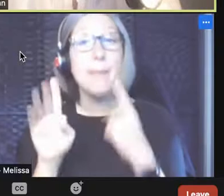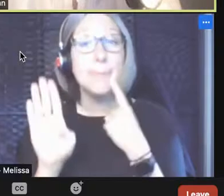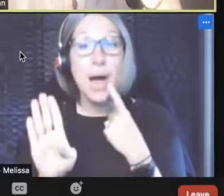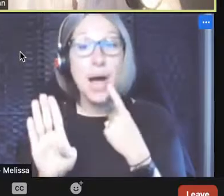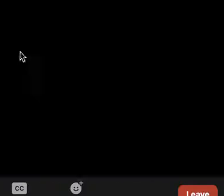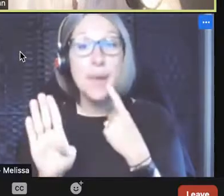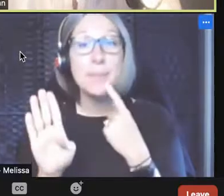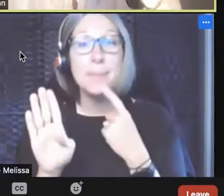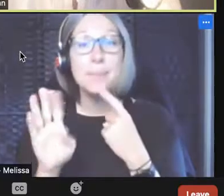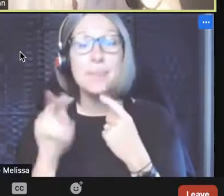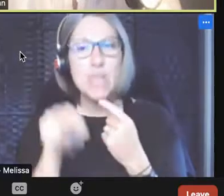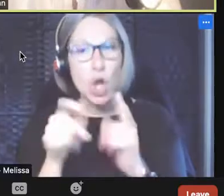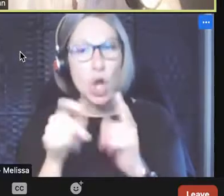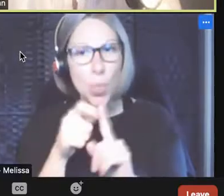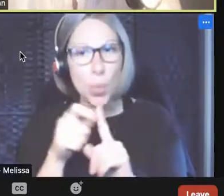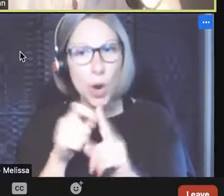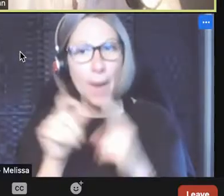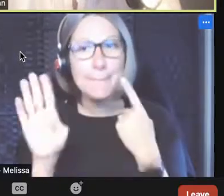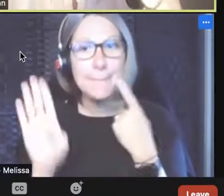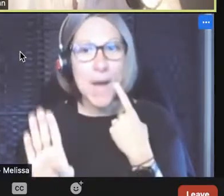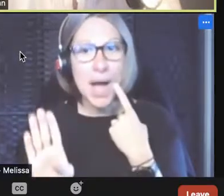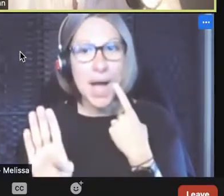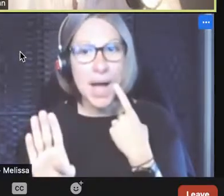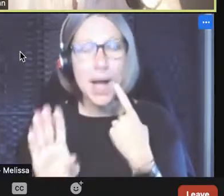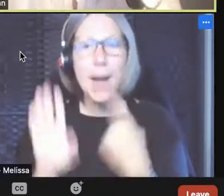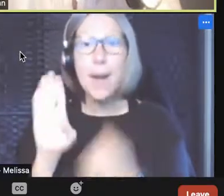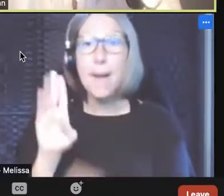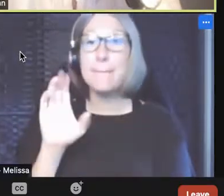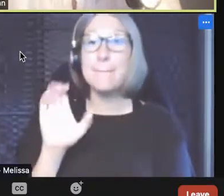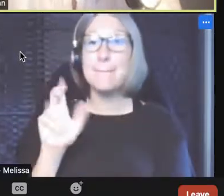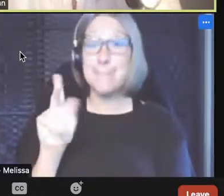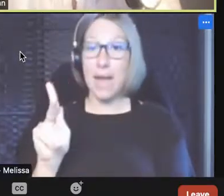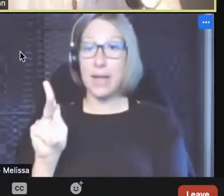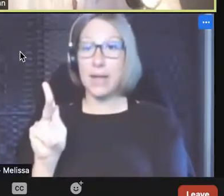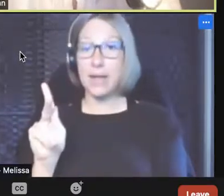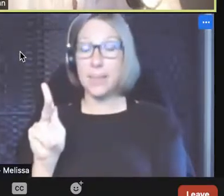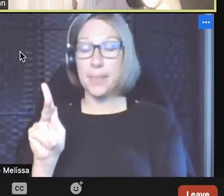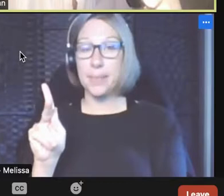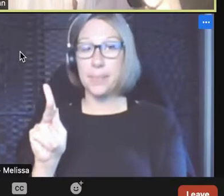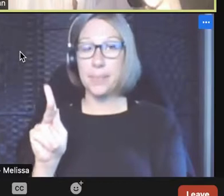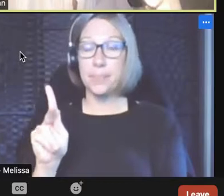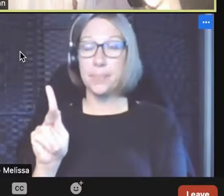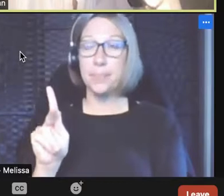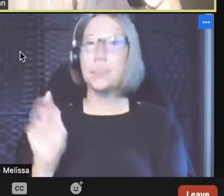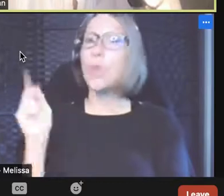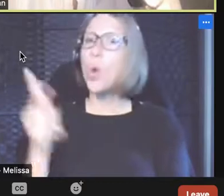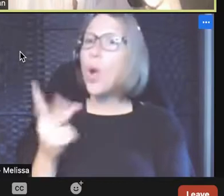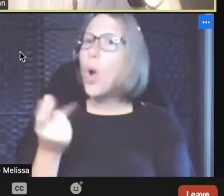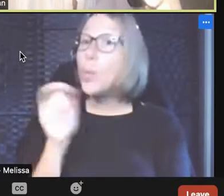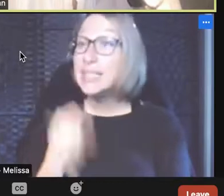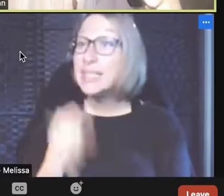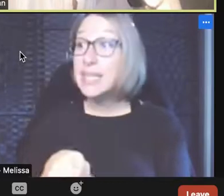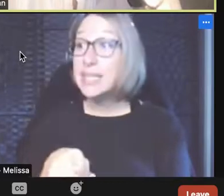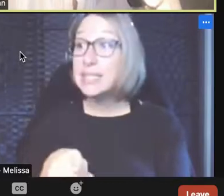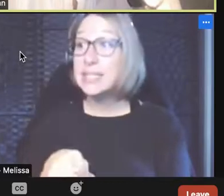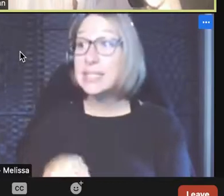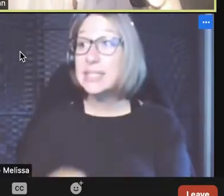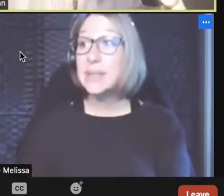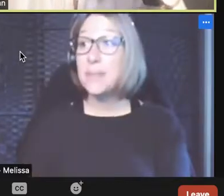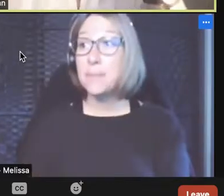look at the word. Buck. B. A buck. Goat. All right. Can you? Ooh, look at that.